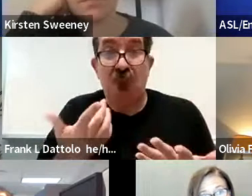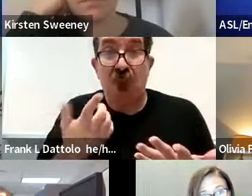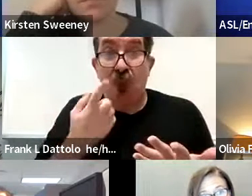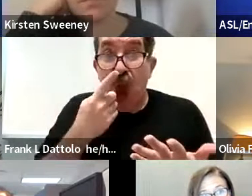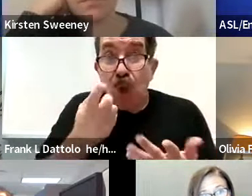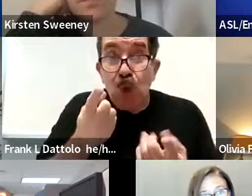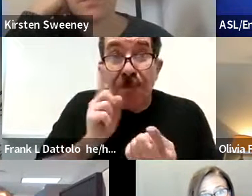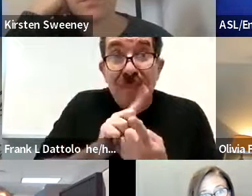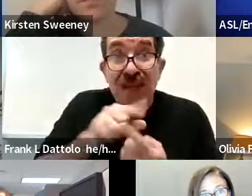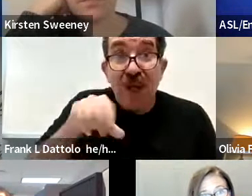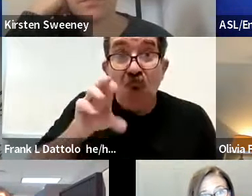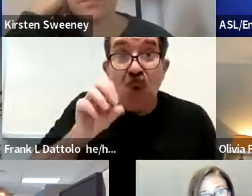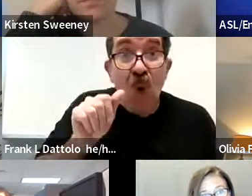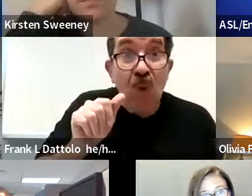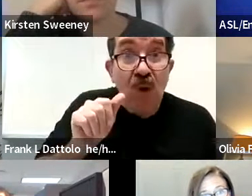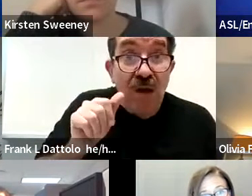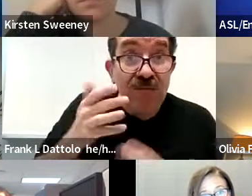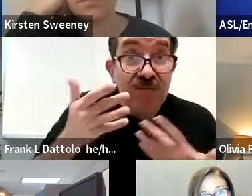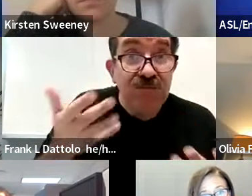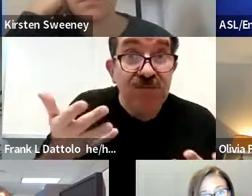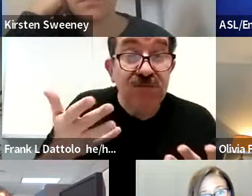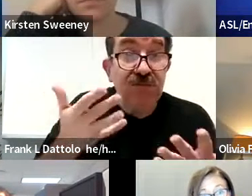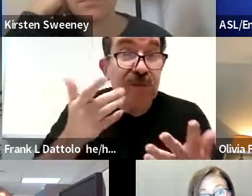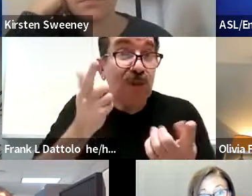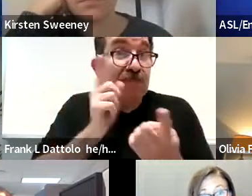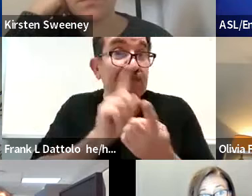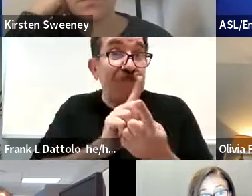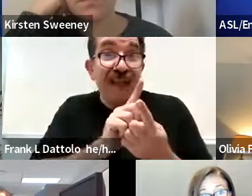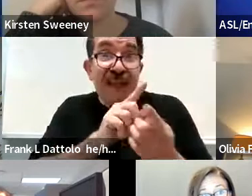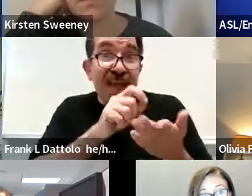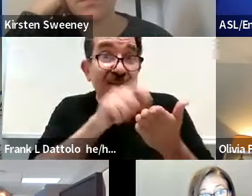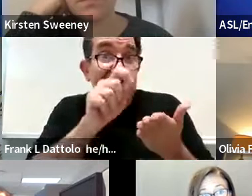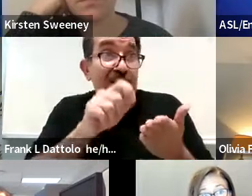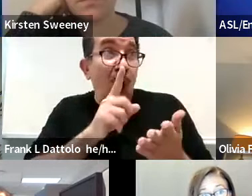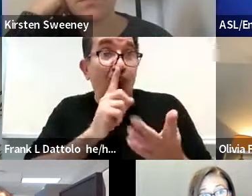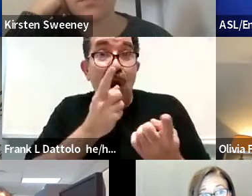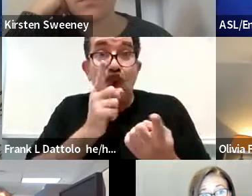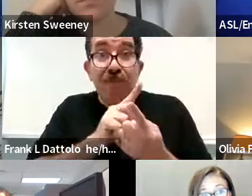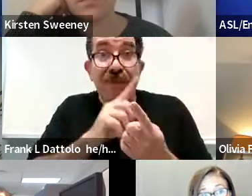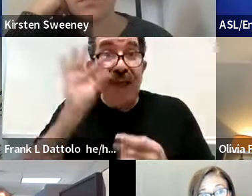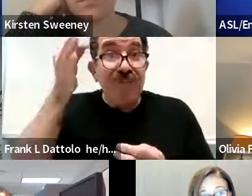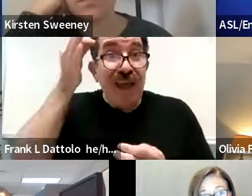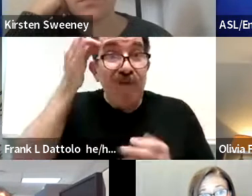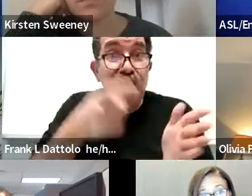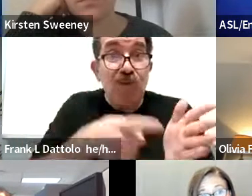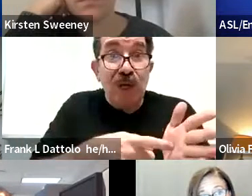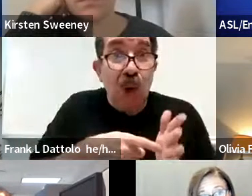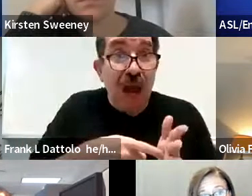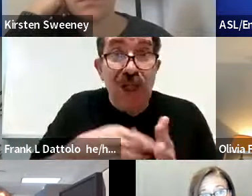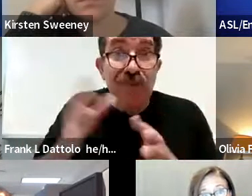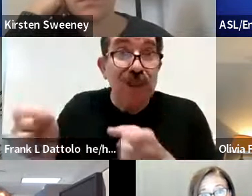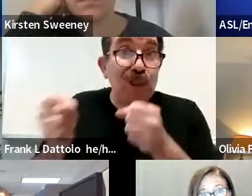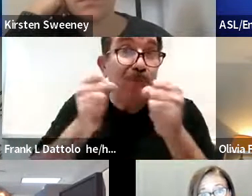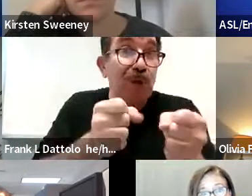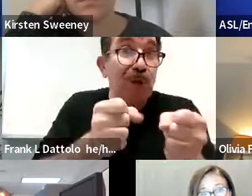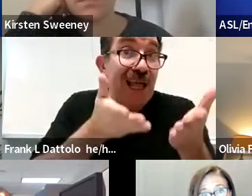the first place. What is your reason? Are you just trying to meet a quota? Are you ticking it off the list? Are you